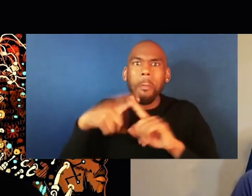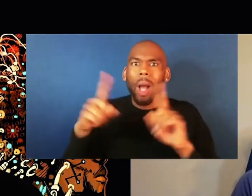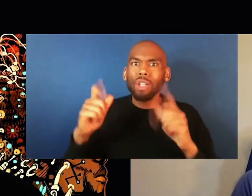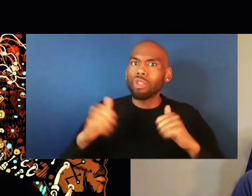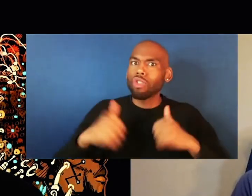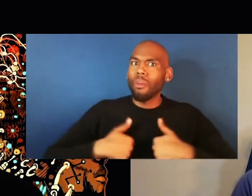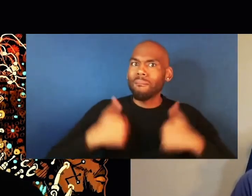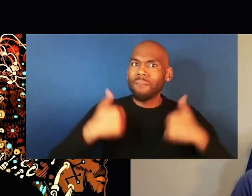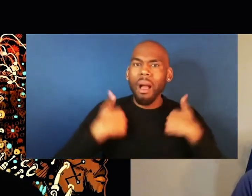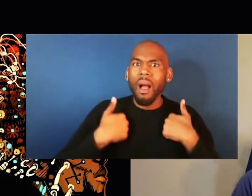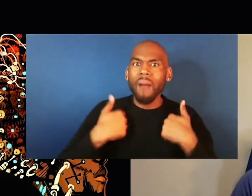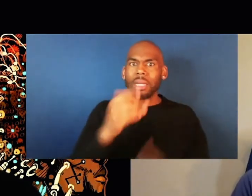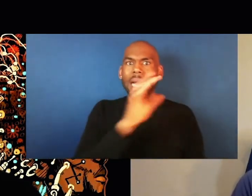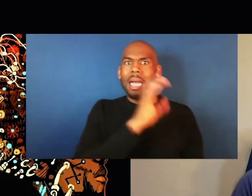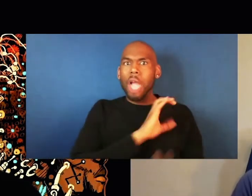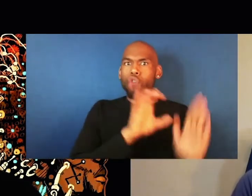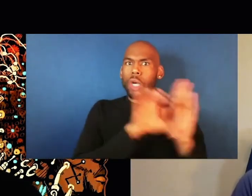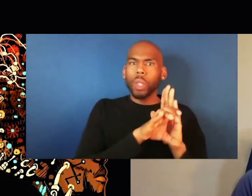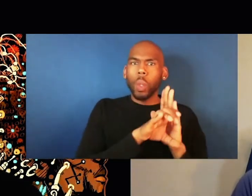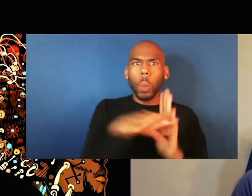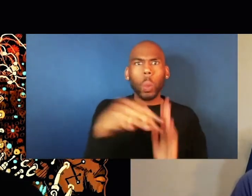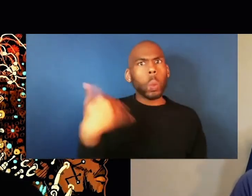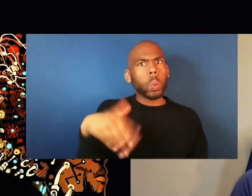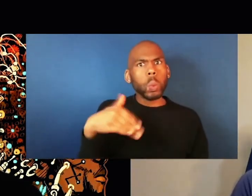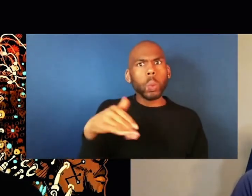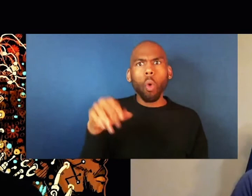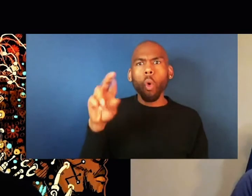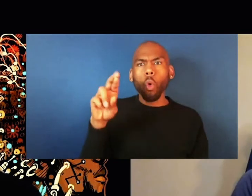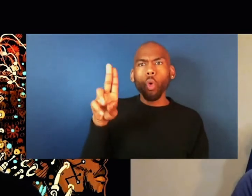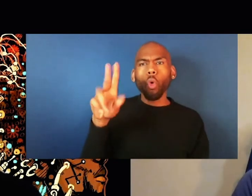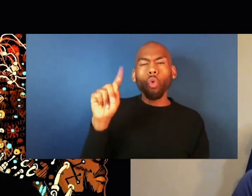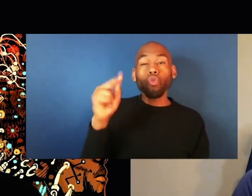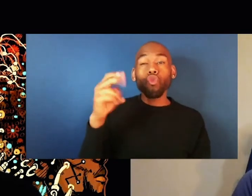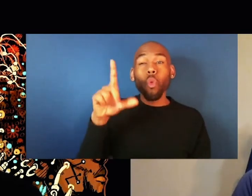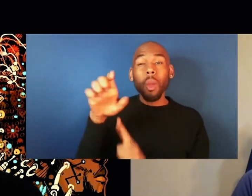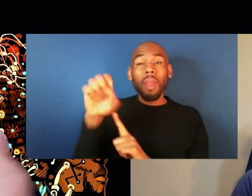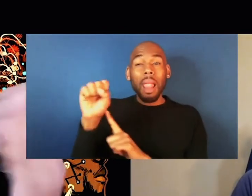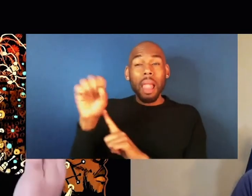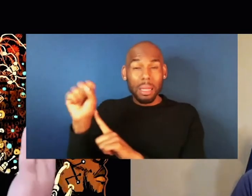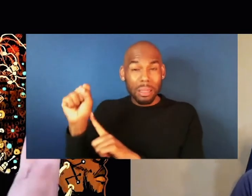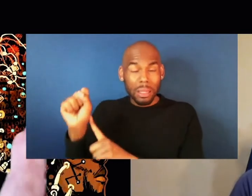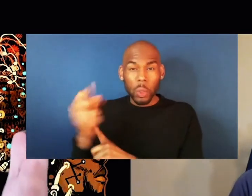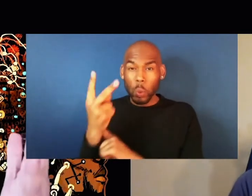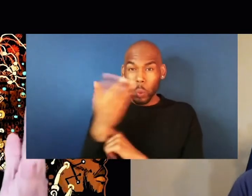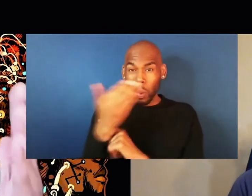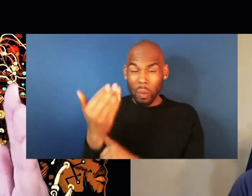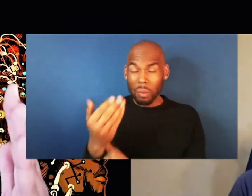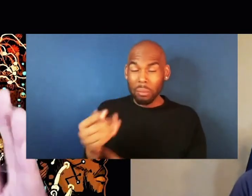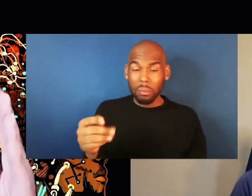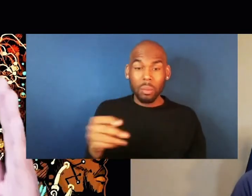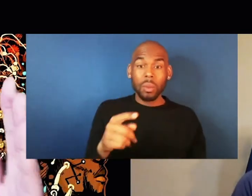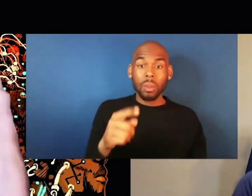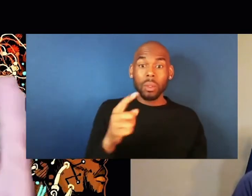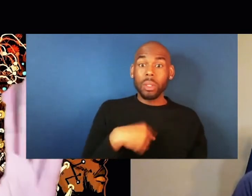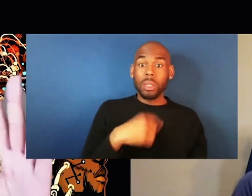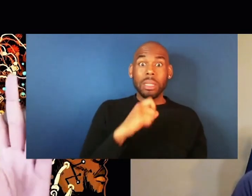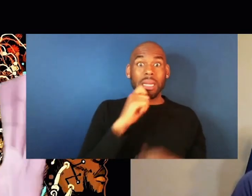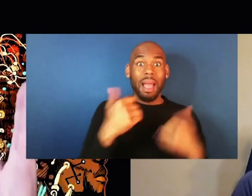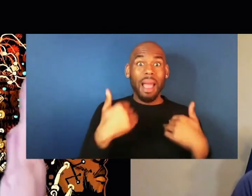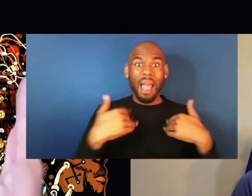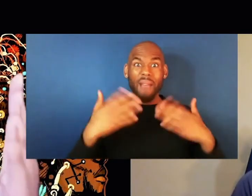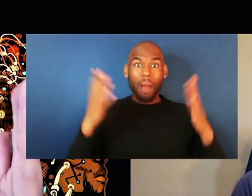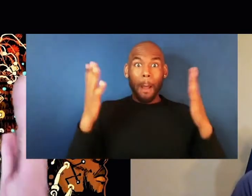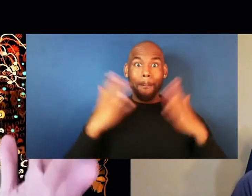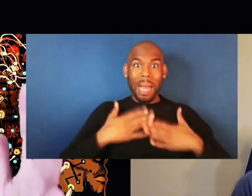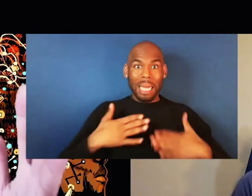but to survive. You know, he's a ruthless character, definitely. Yeah. Well, here's the thing. So you got two different things about Doro in particular. First of all, he does